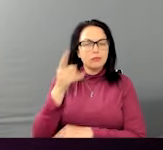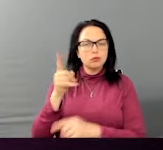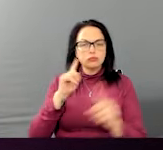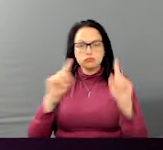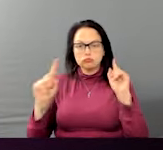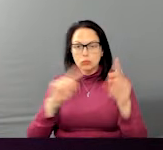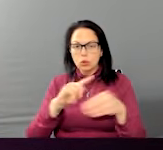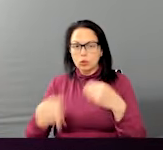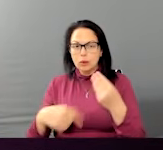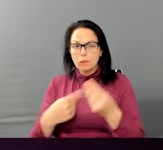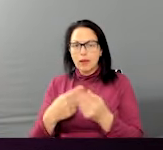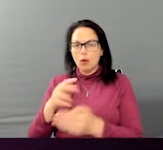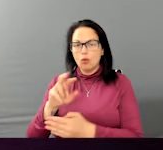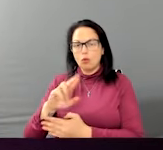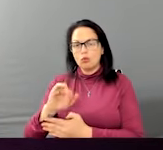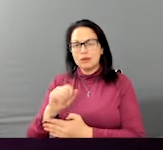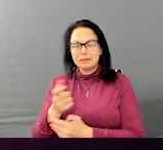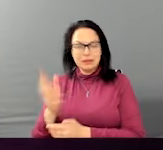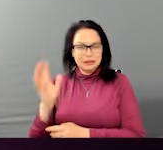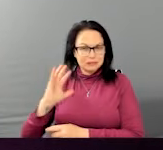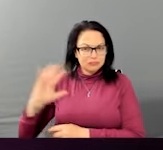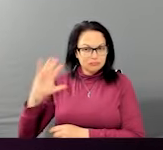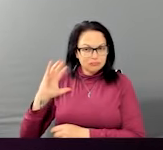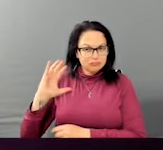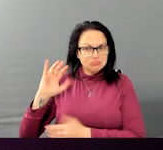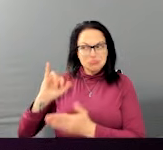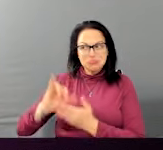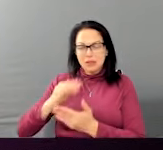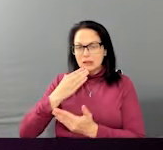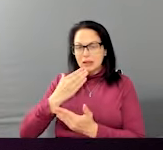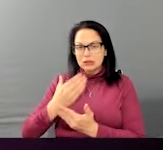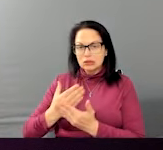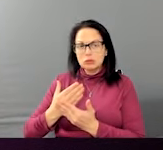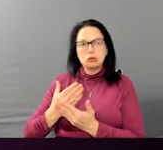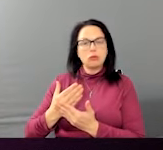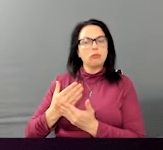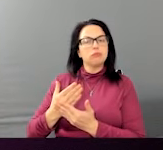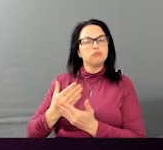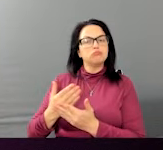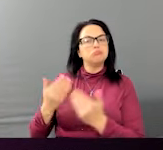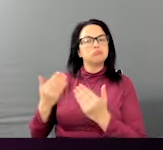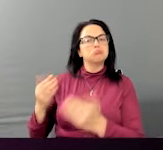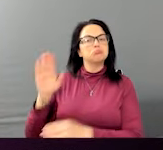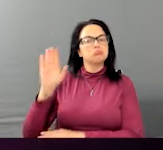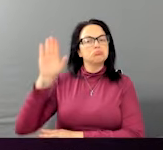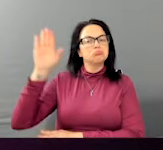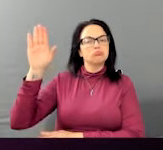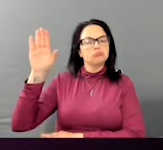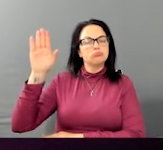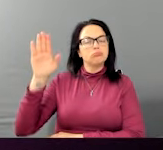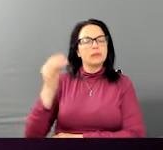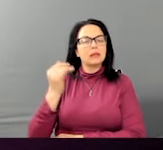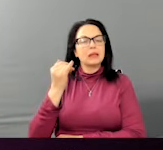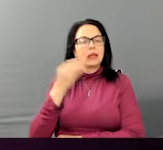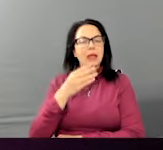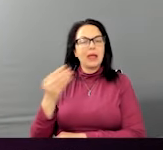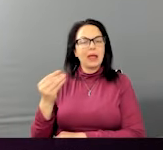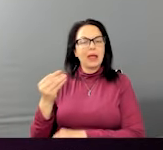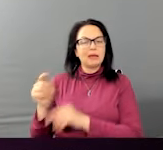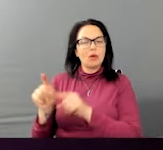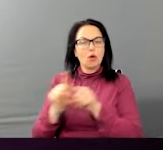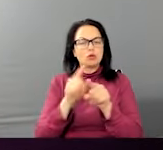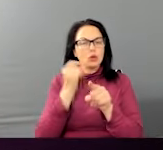Remix before. Okay, that's good. No, keep your hand up, and keep it up if you have